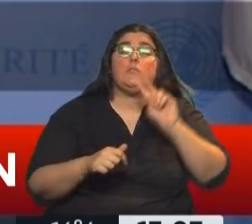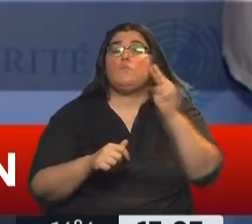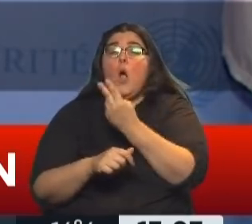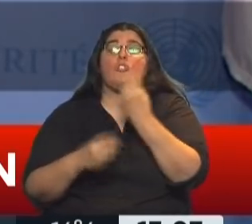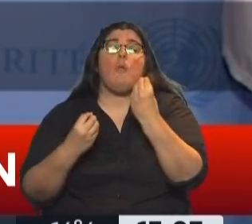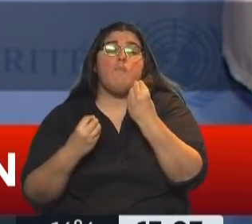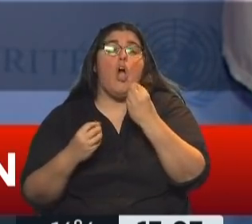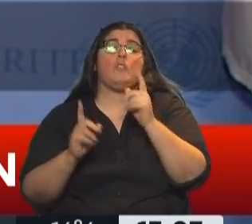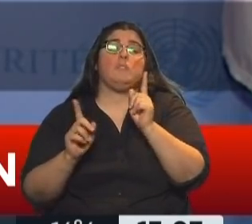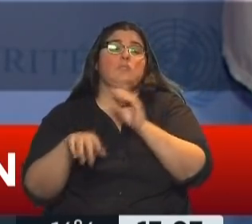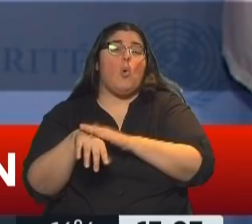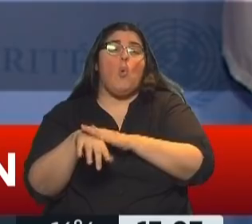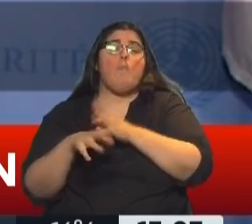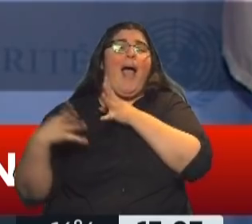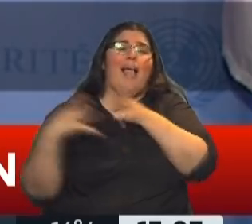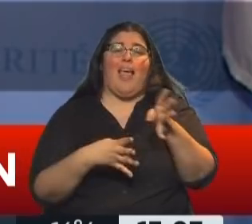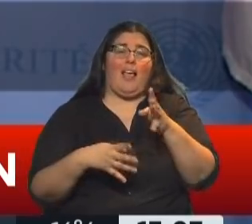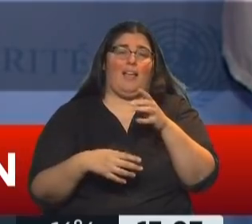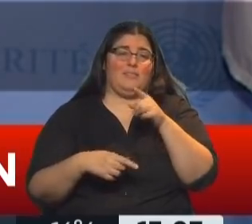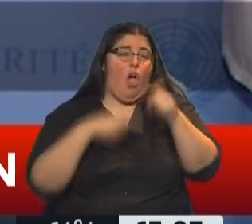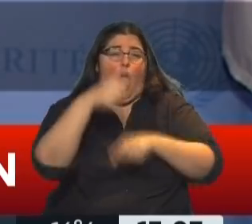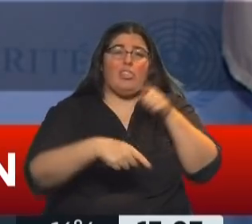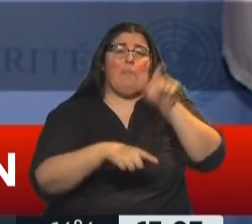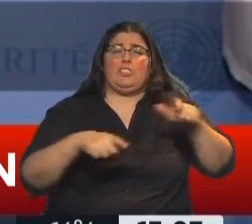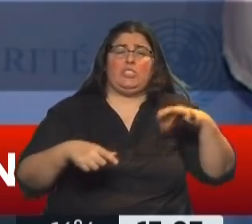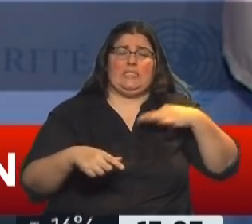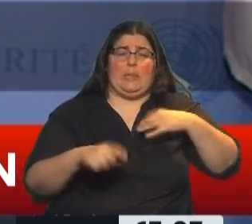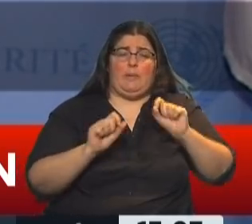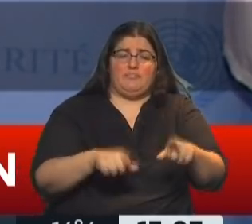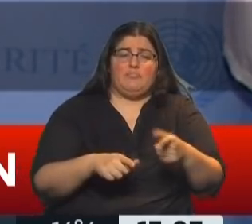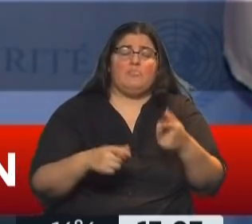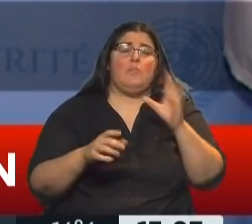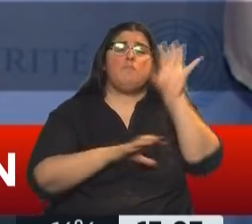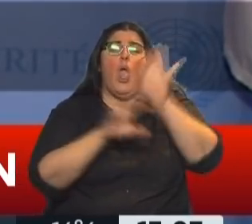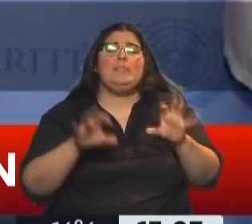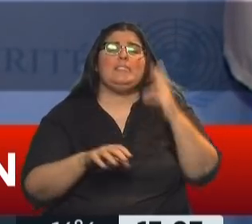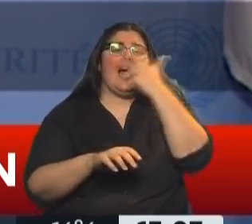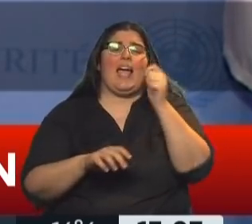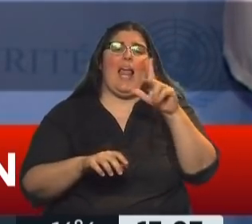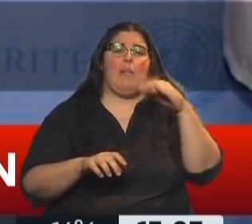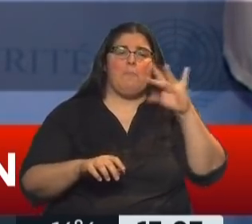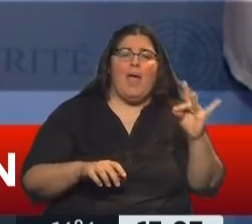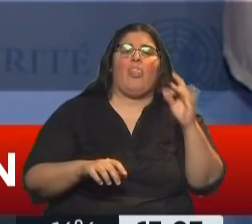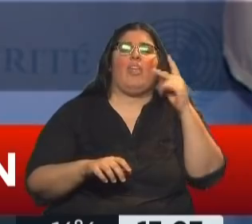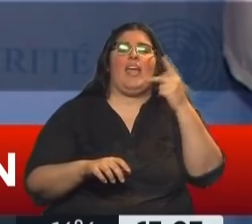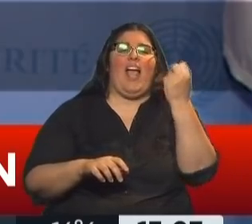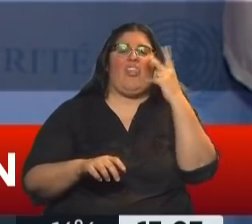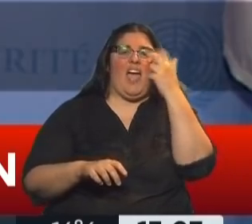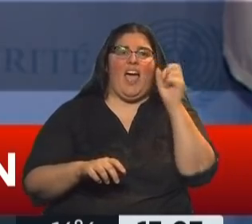indiscriminate attacks against civilians, notably in Helmand, Kandahar, and Herat